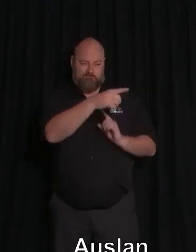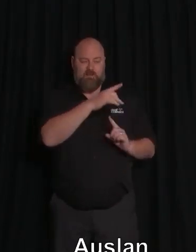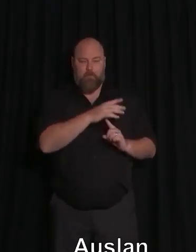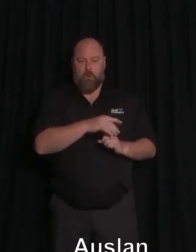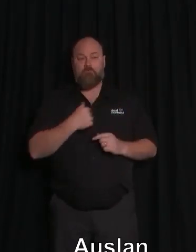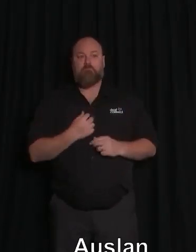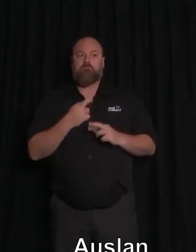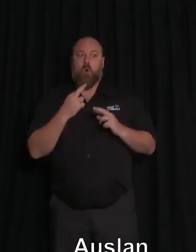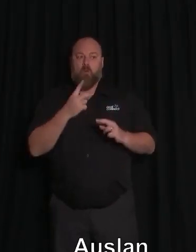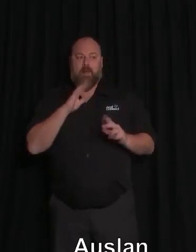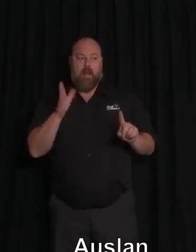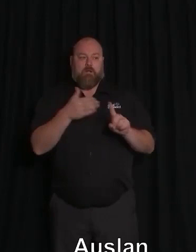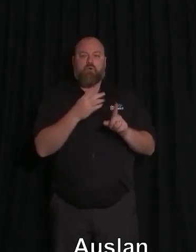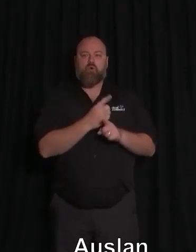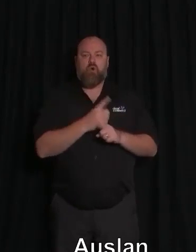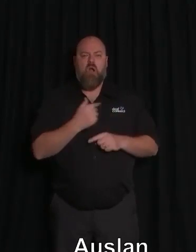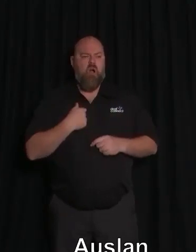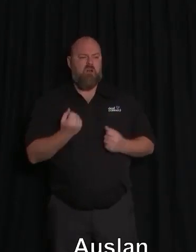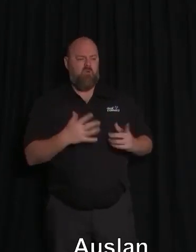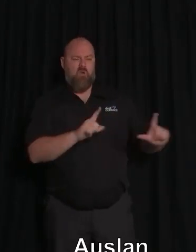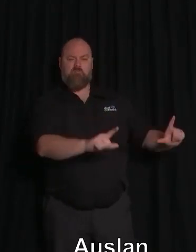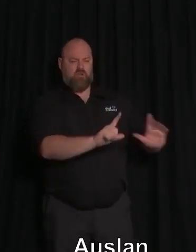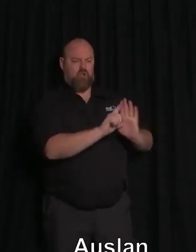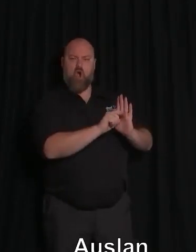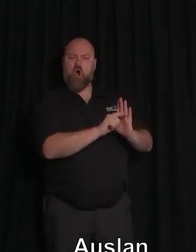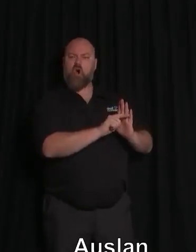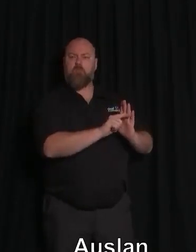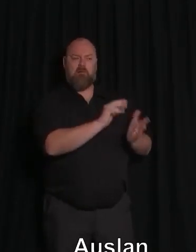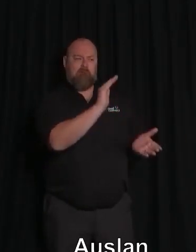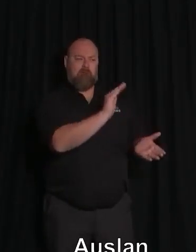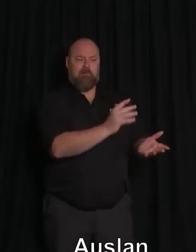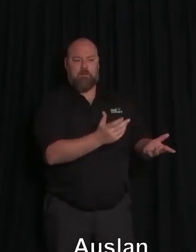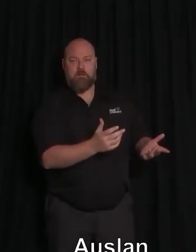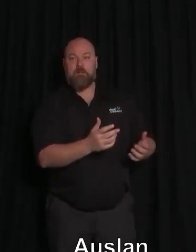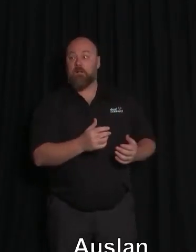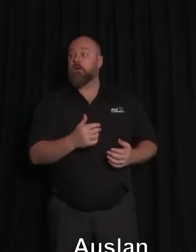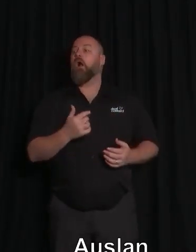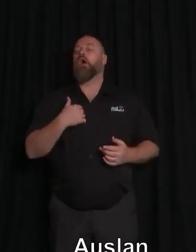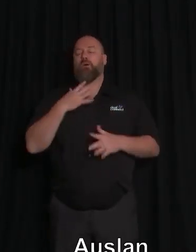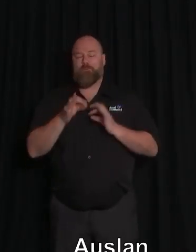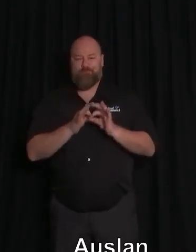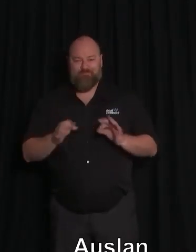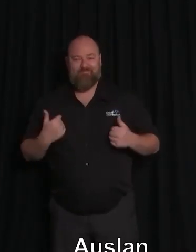And speaking of time, I don't have a timer, so if someone could give me a sense of how long I've got. Okay, we're going to have to